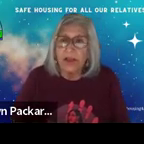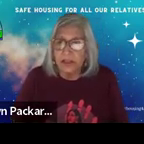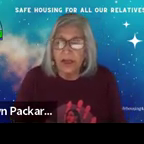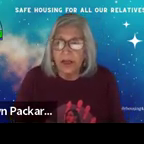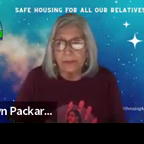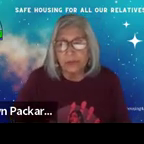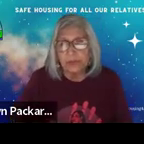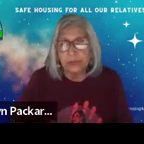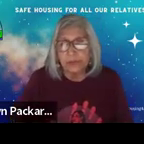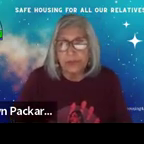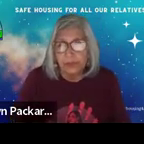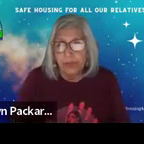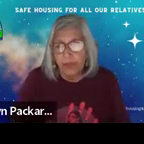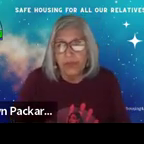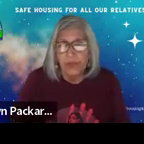organizations are in that state.